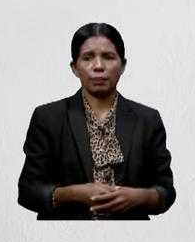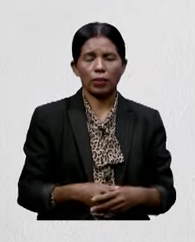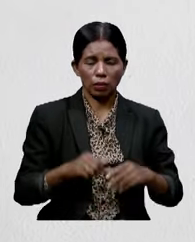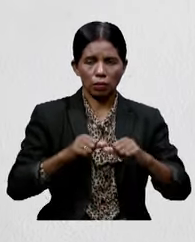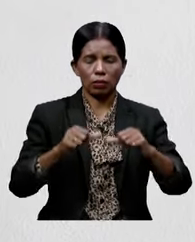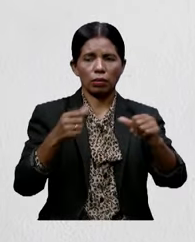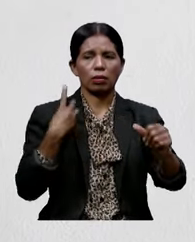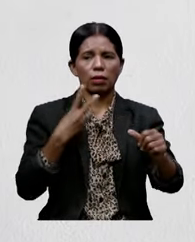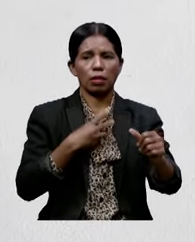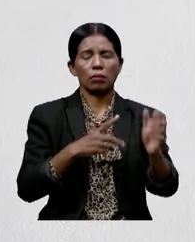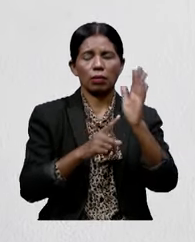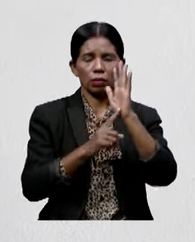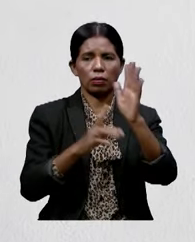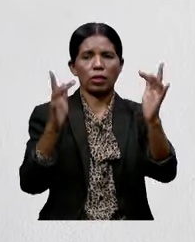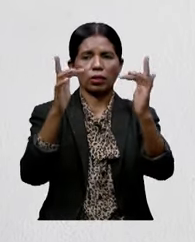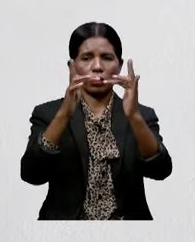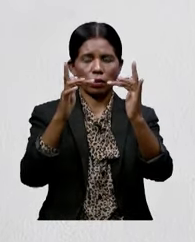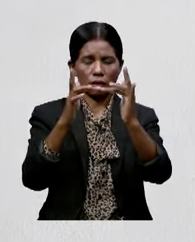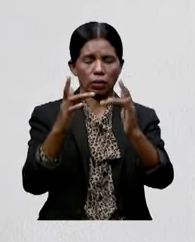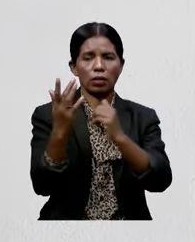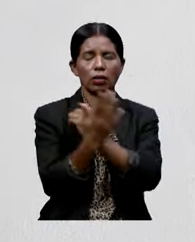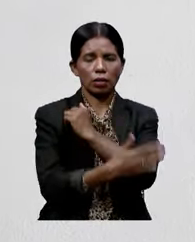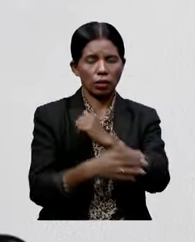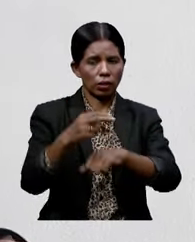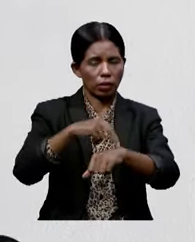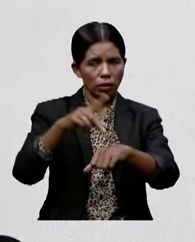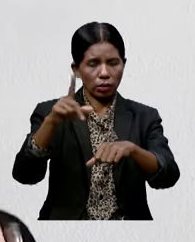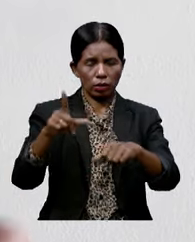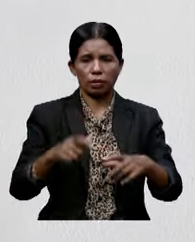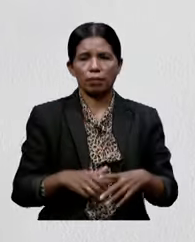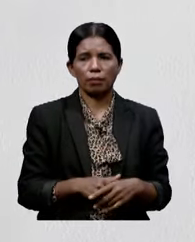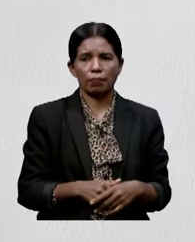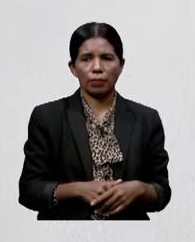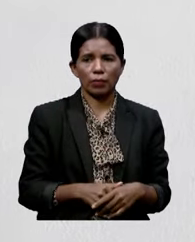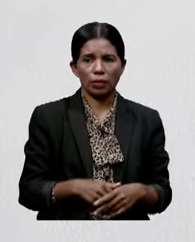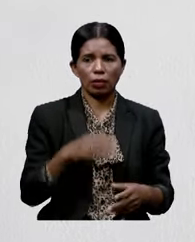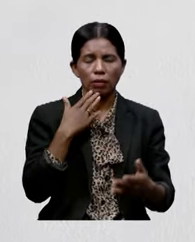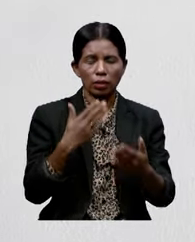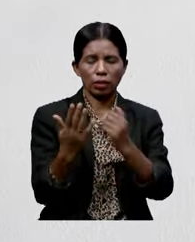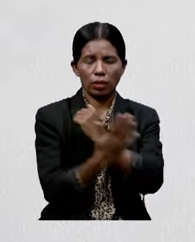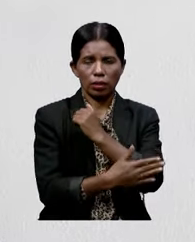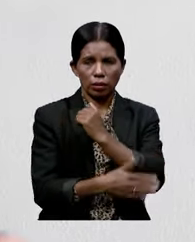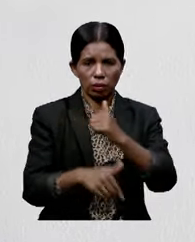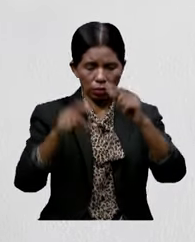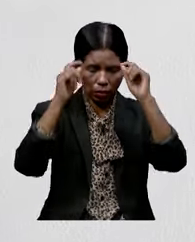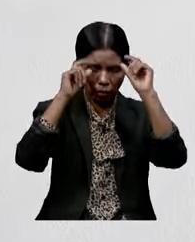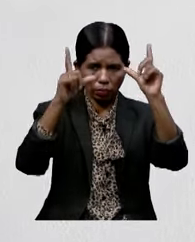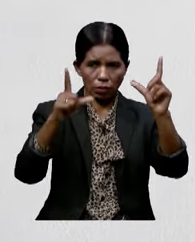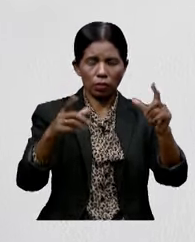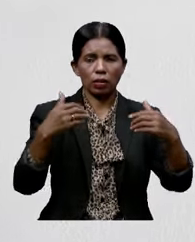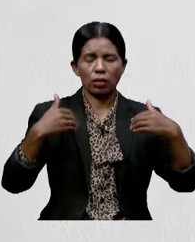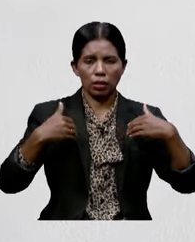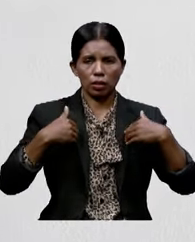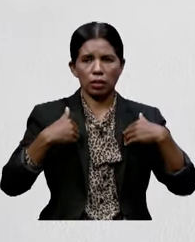to upgrade more about the international connection. But one of the bottlenecks in Timor is that because the limitation of